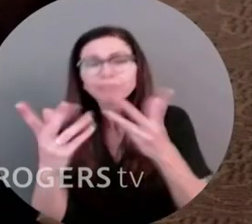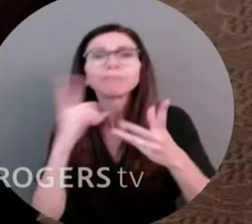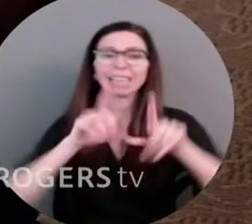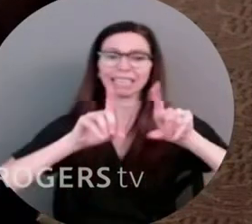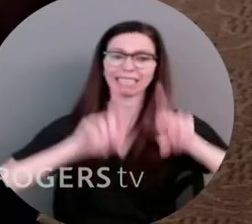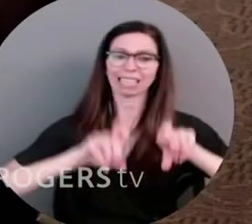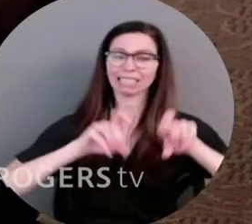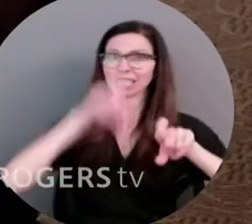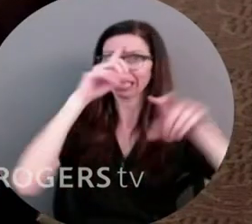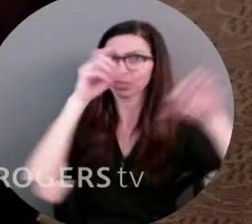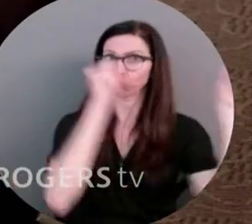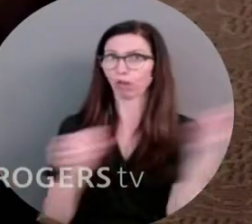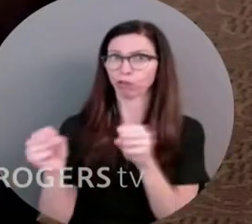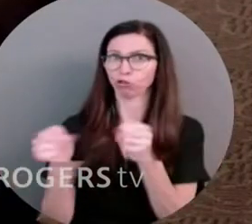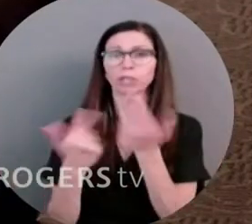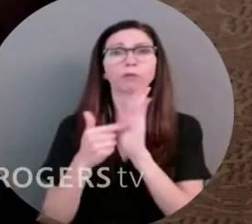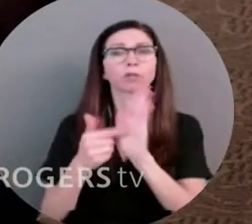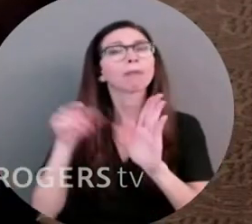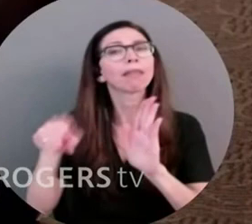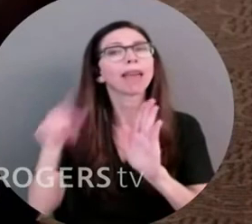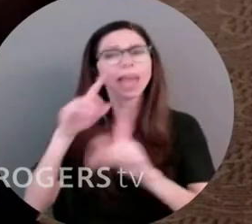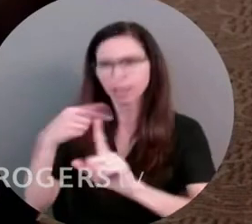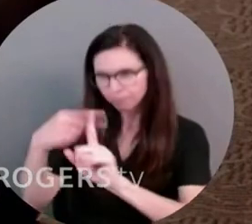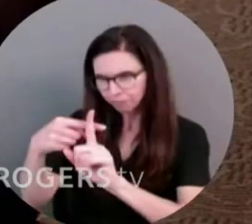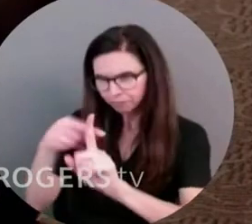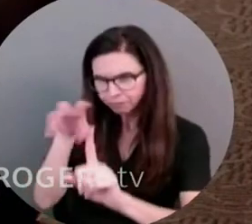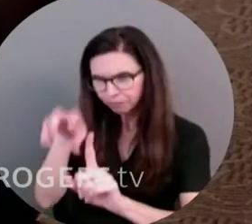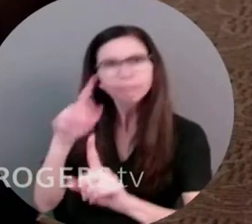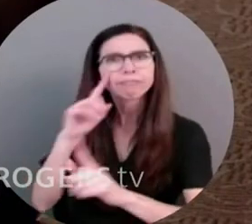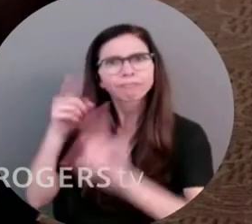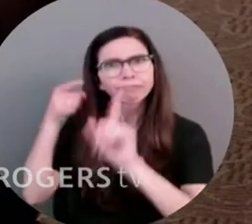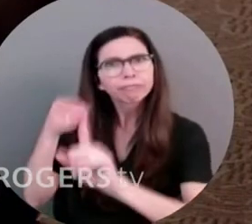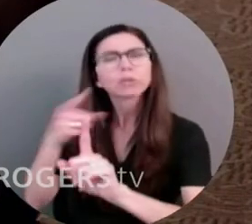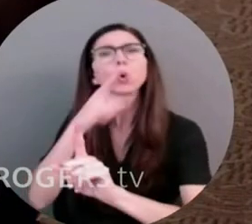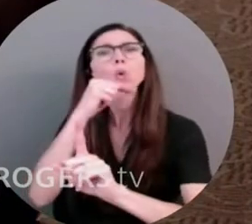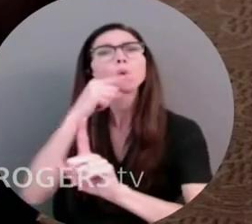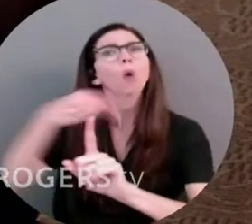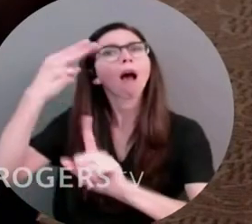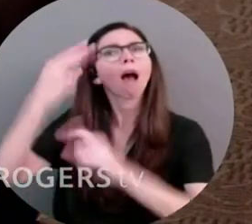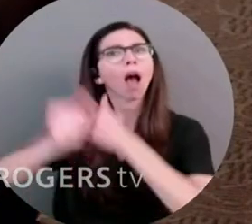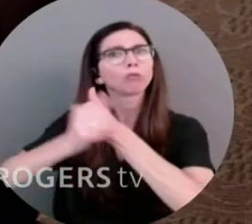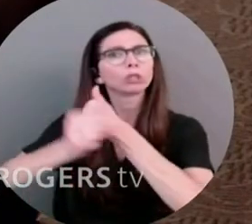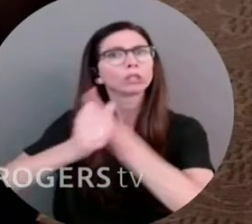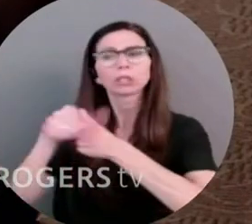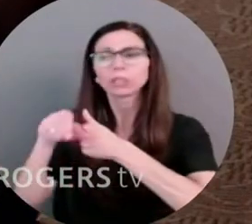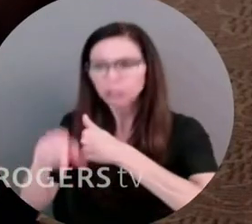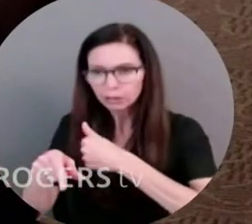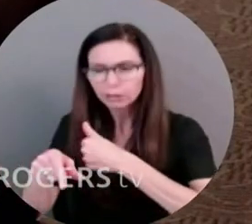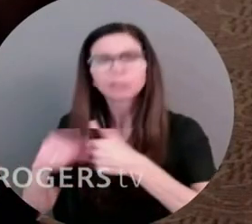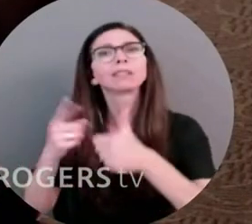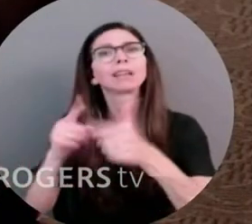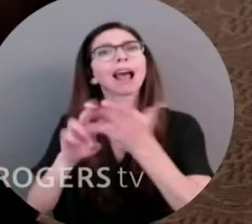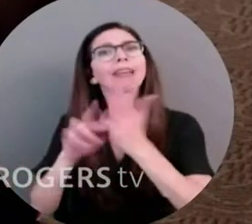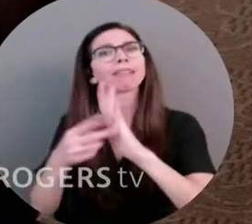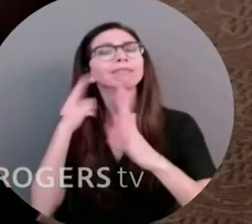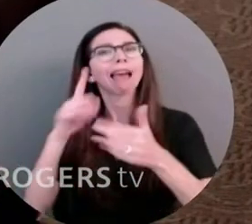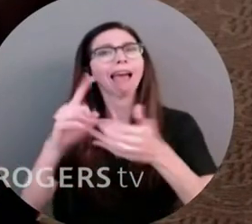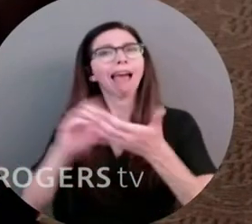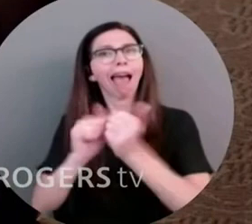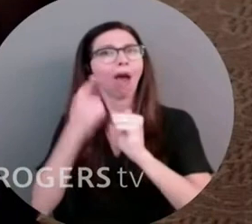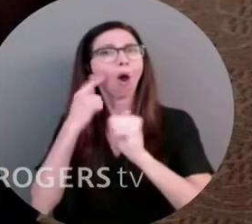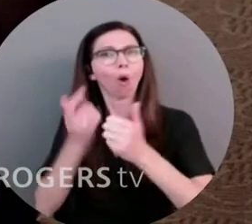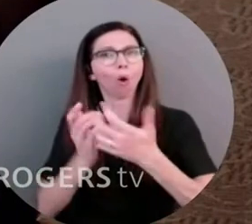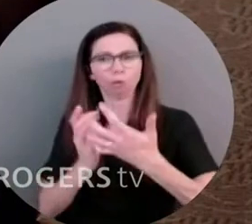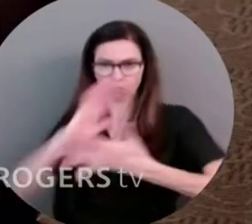who's at highest risk, where do we need to be testing the most, how do we prioritize, and we're working